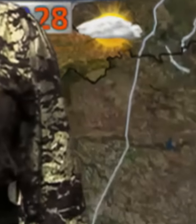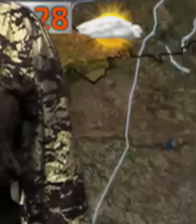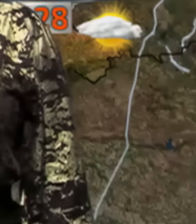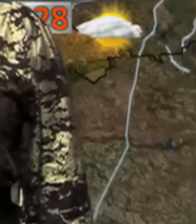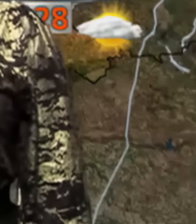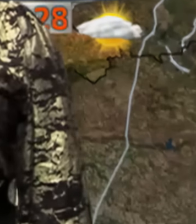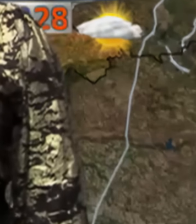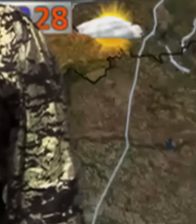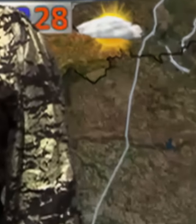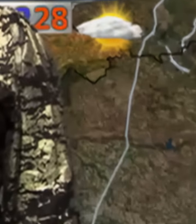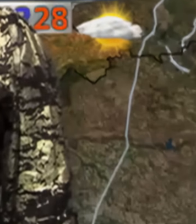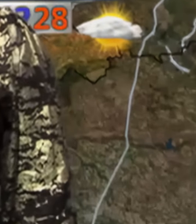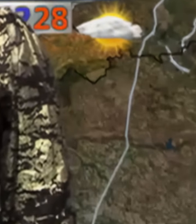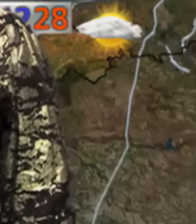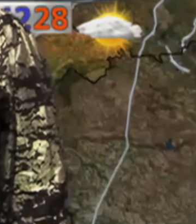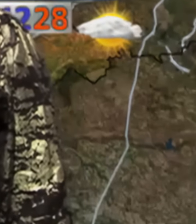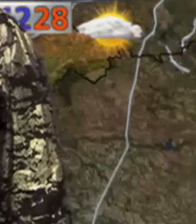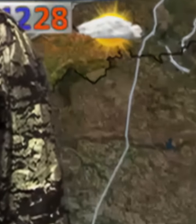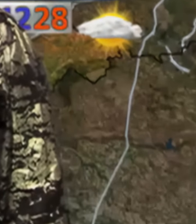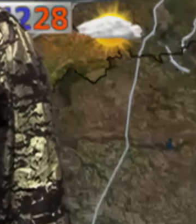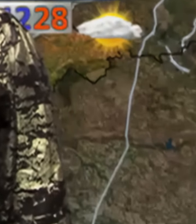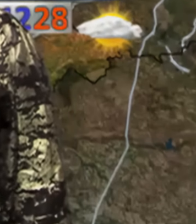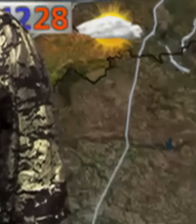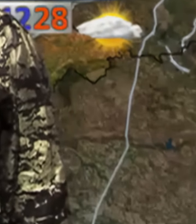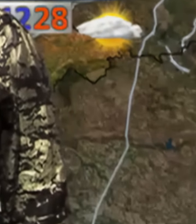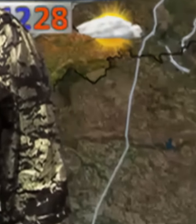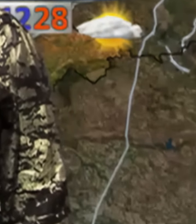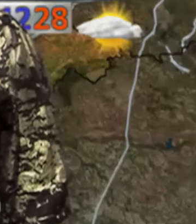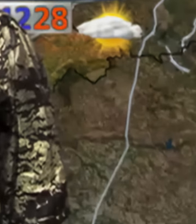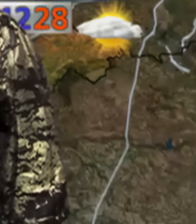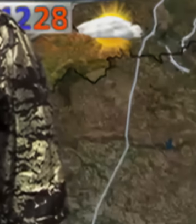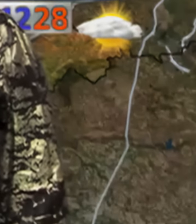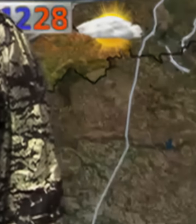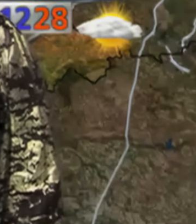20 seswai mogedi wa SABC 2 ke